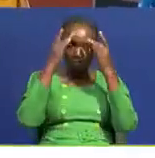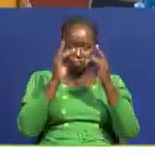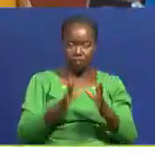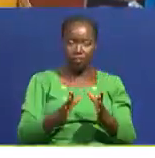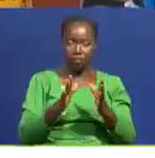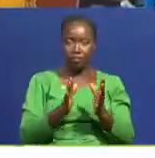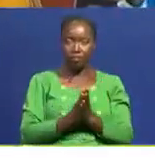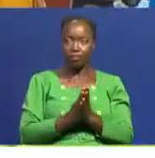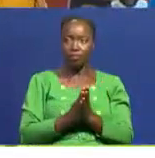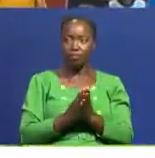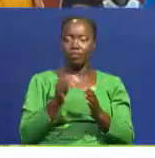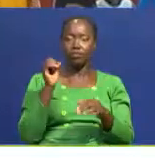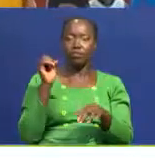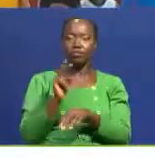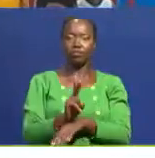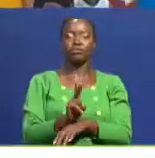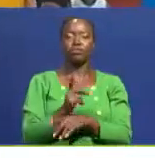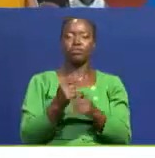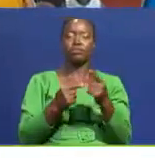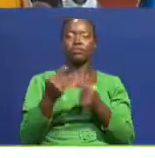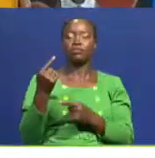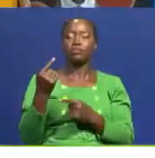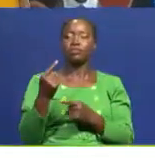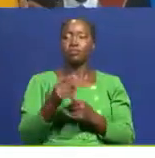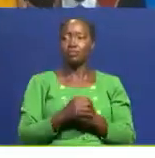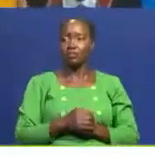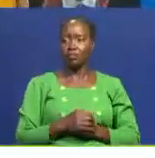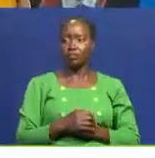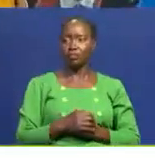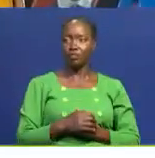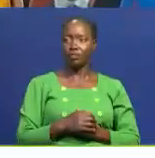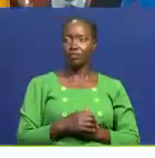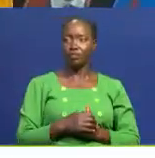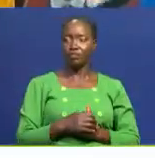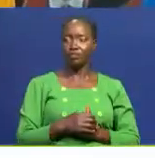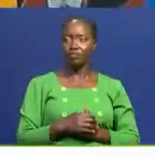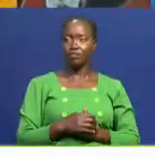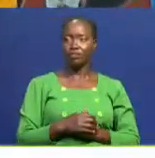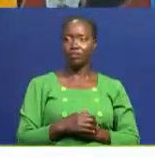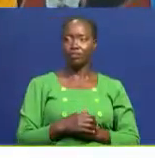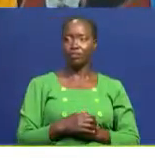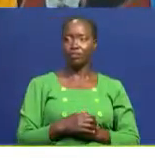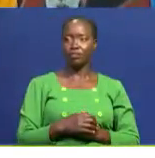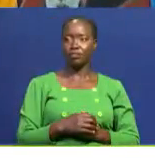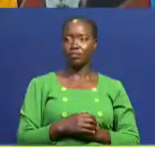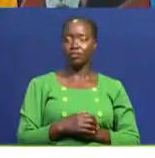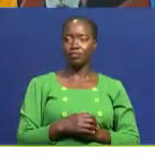won by Zamalek on penalties. King Orimwangi for Lunchtime News.